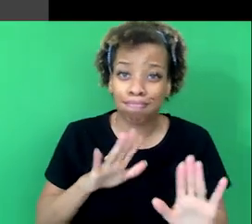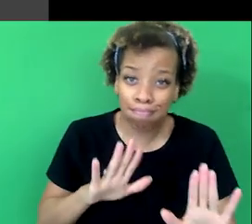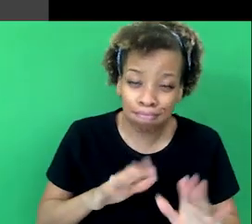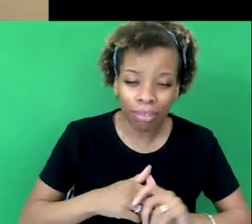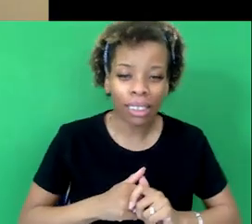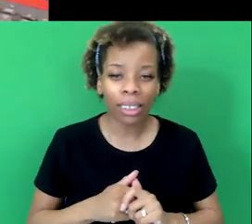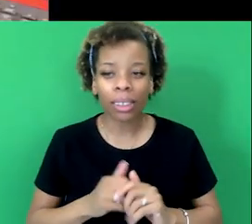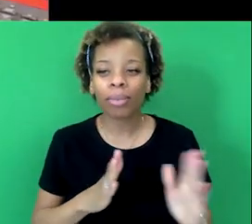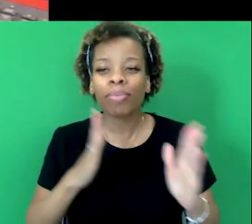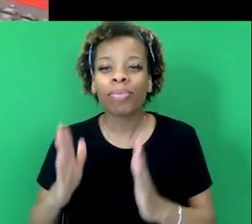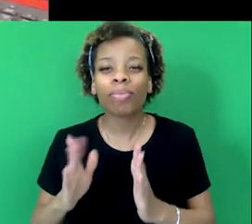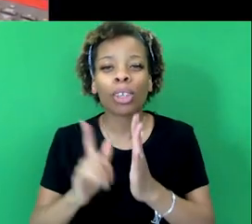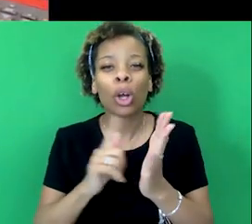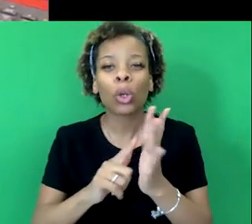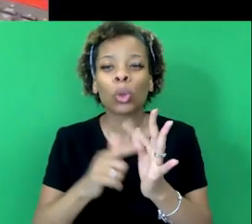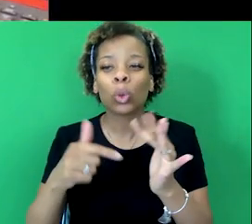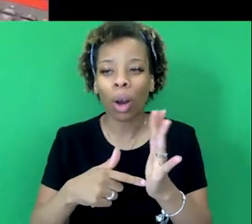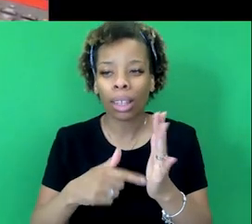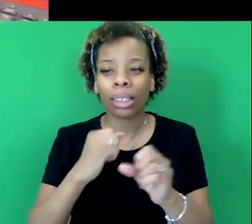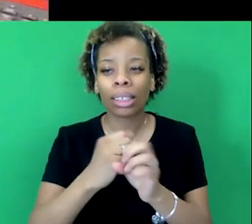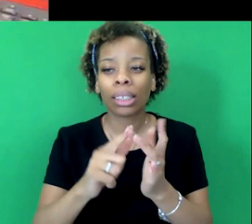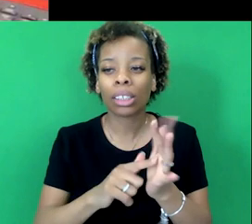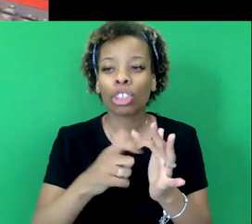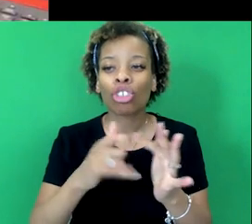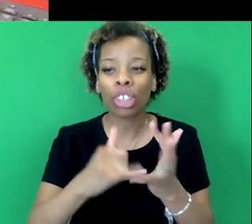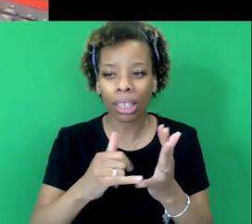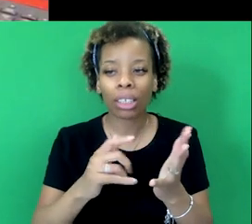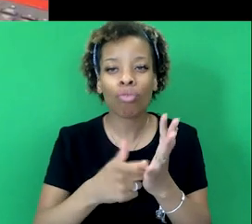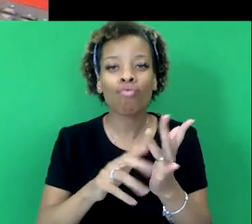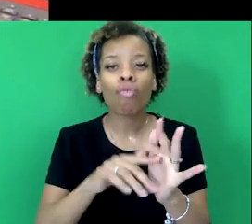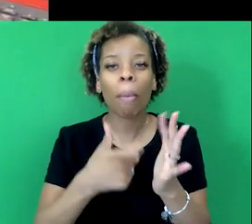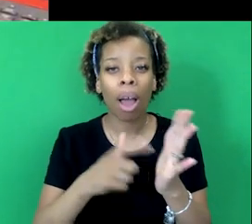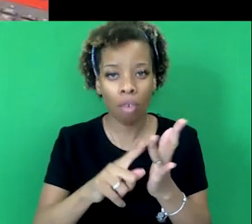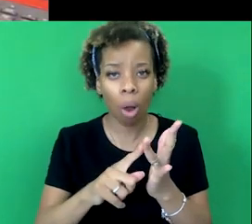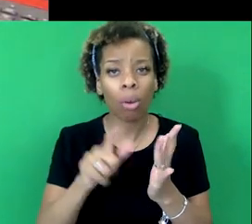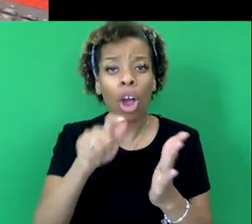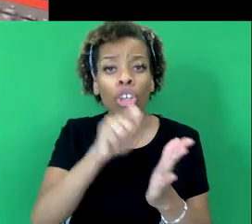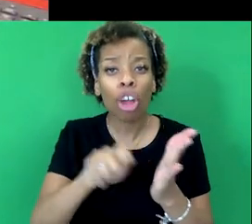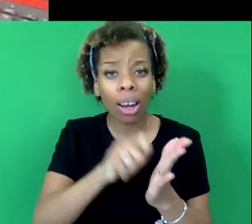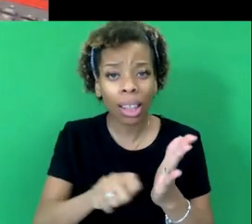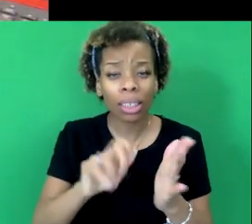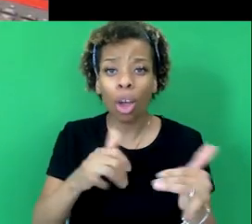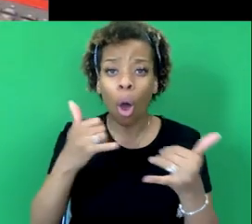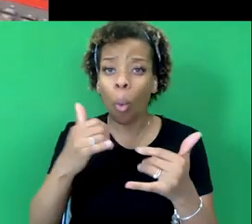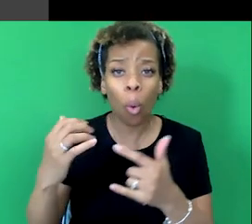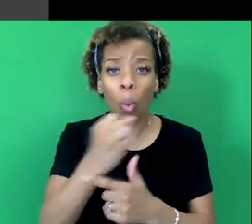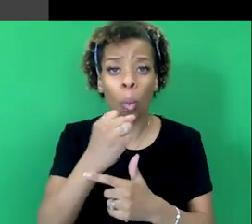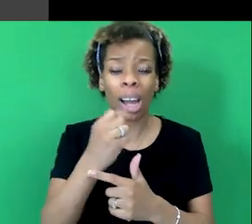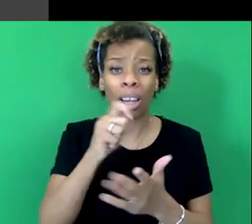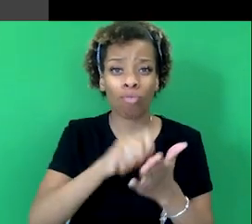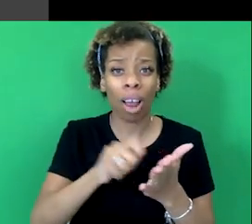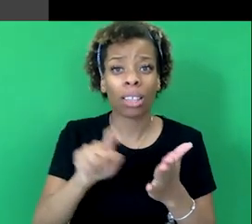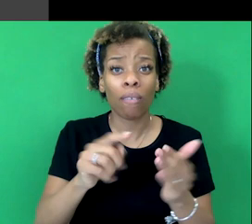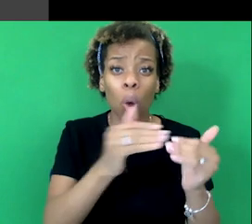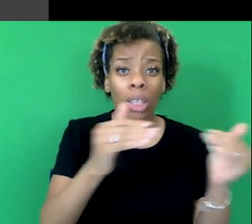And Juliet Gilkes Romero, a journalist and award-winning writer for stage and